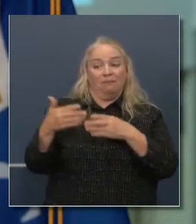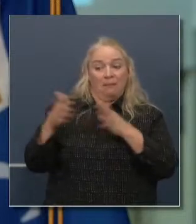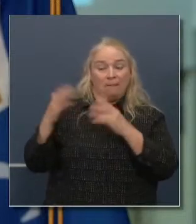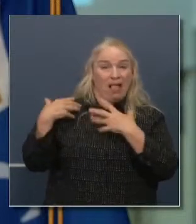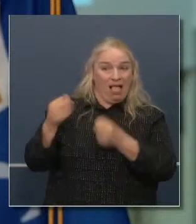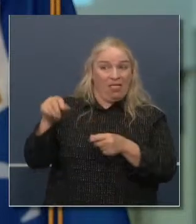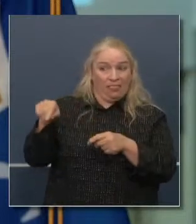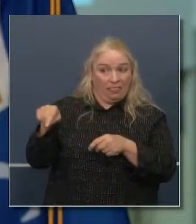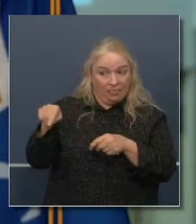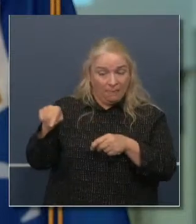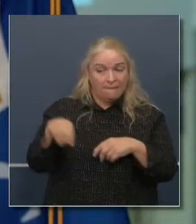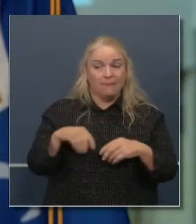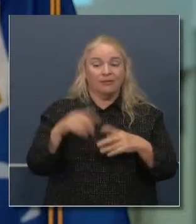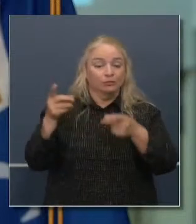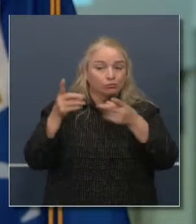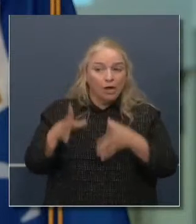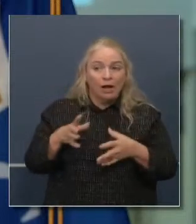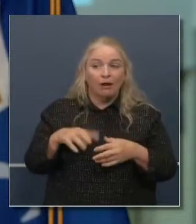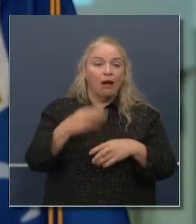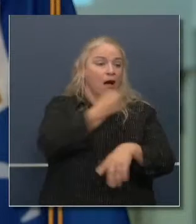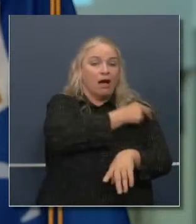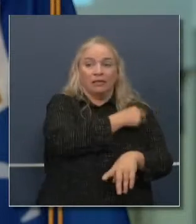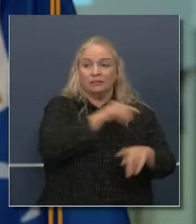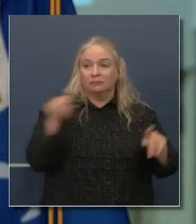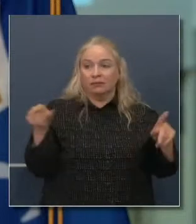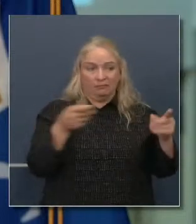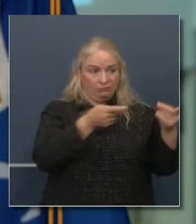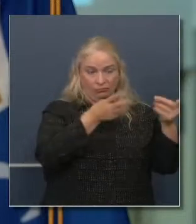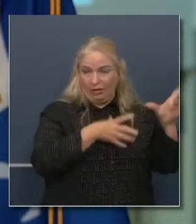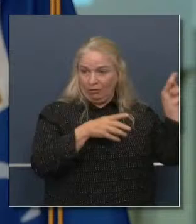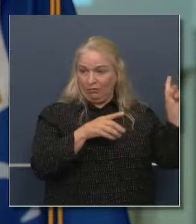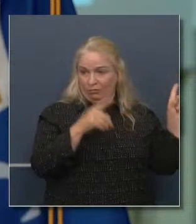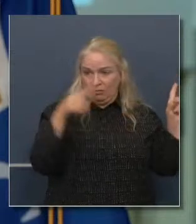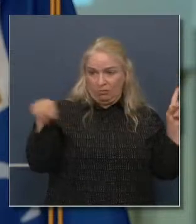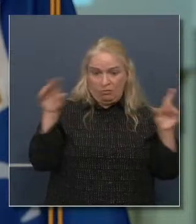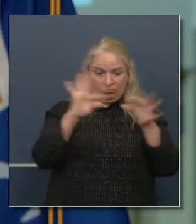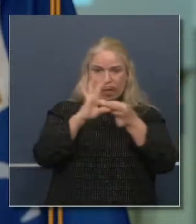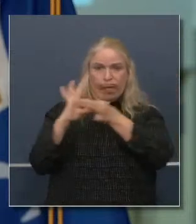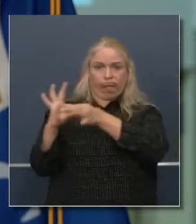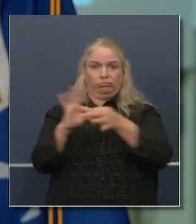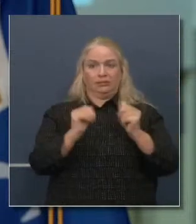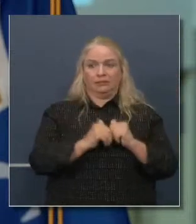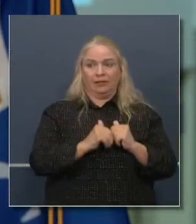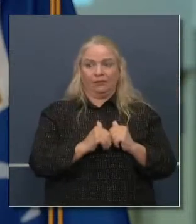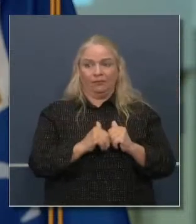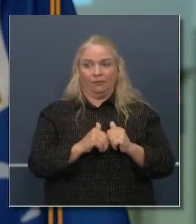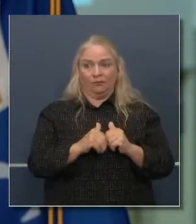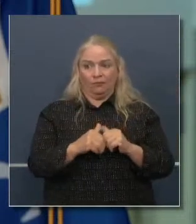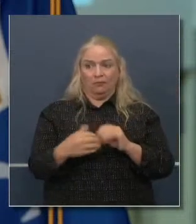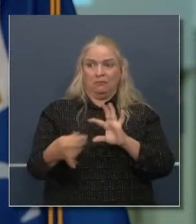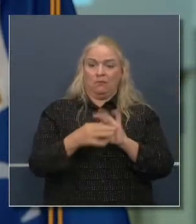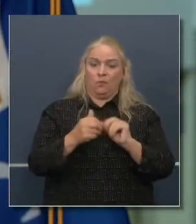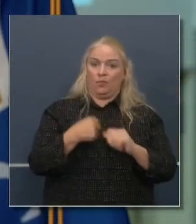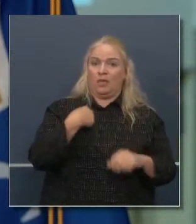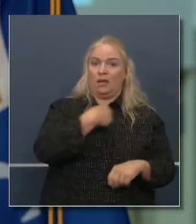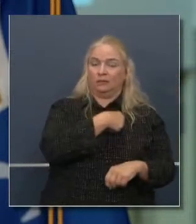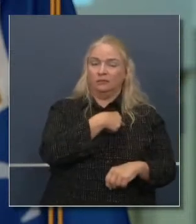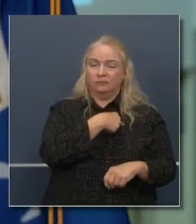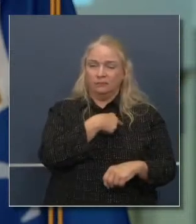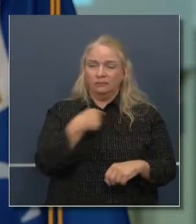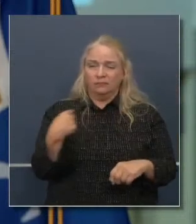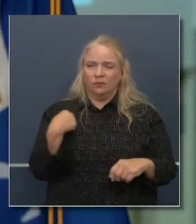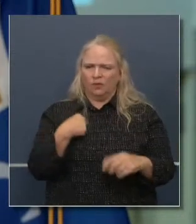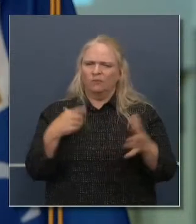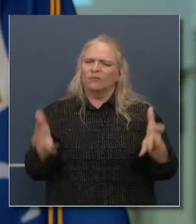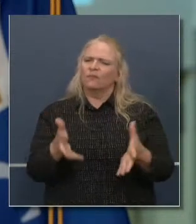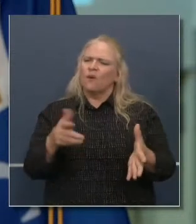system, and with our health team here in the state of California. We promote those attestations that are on our